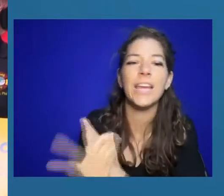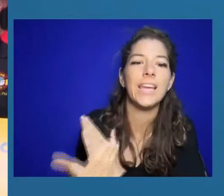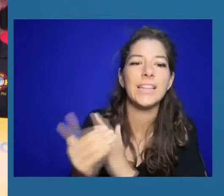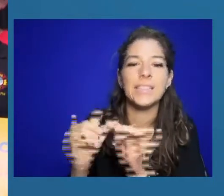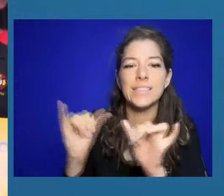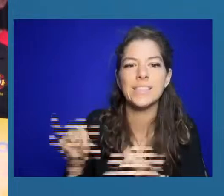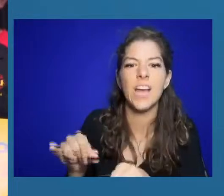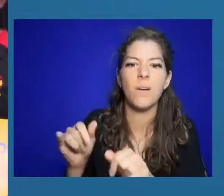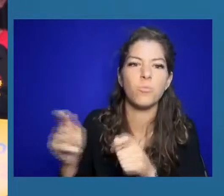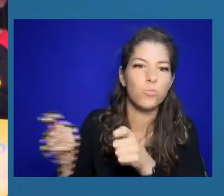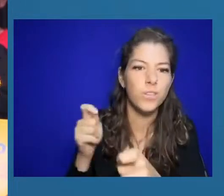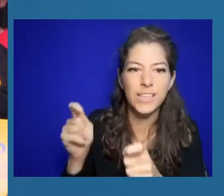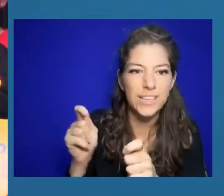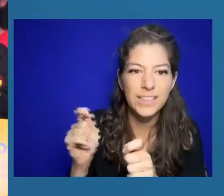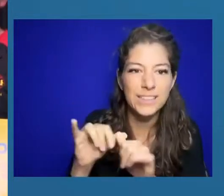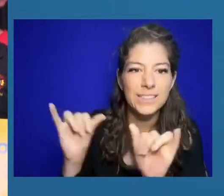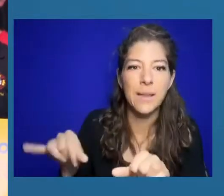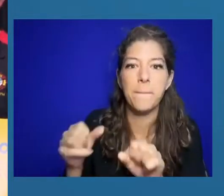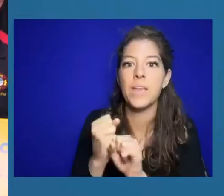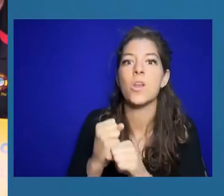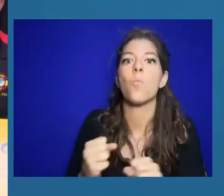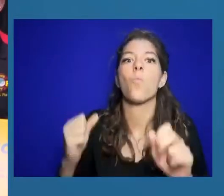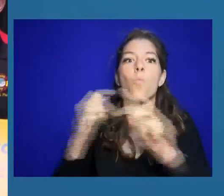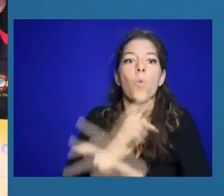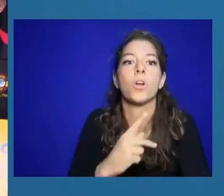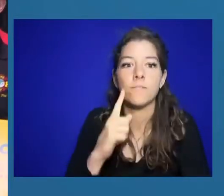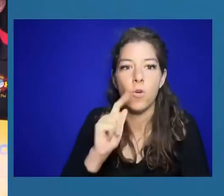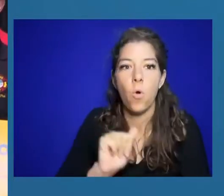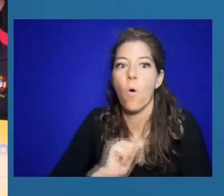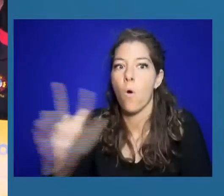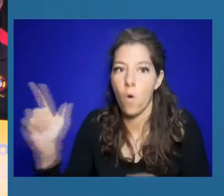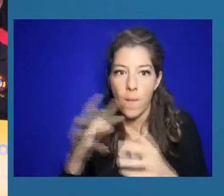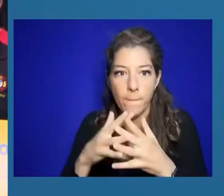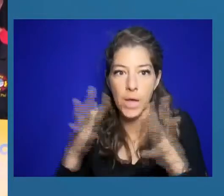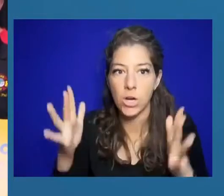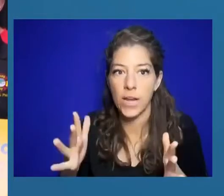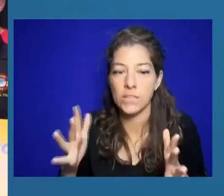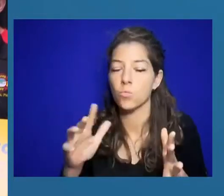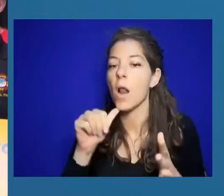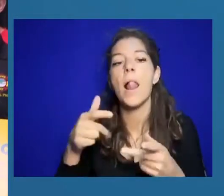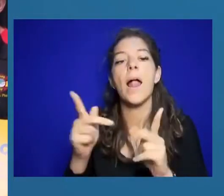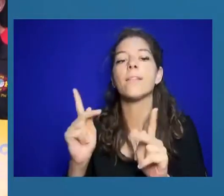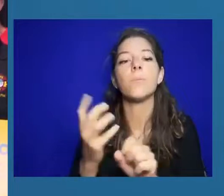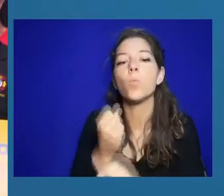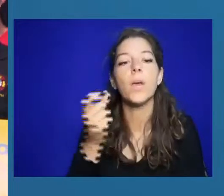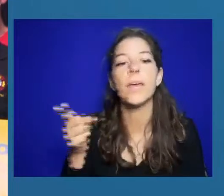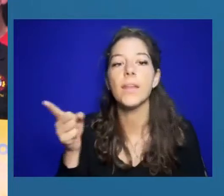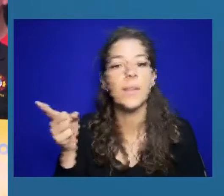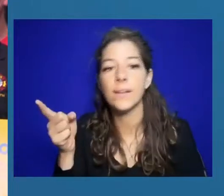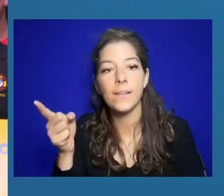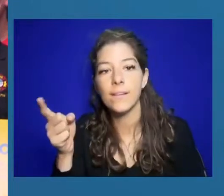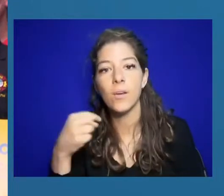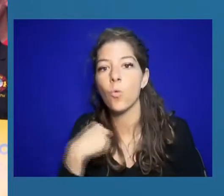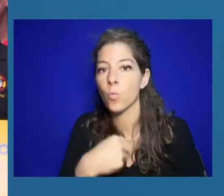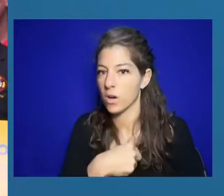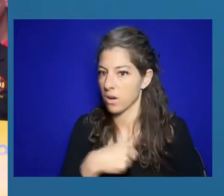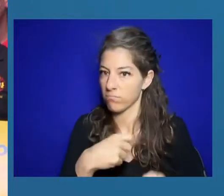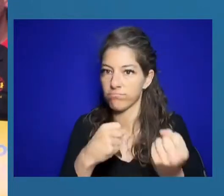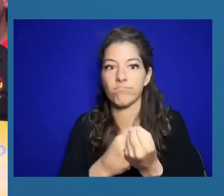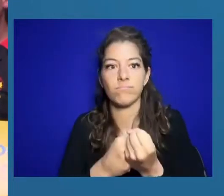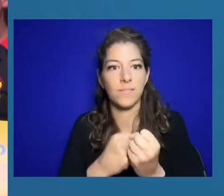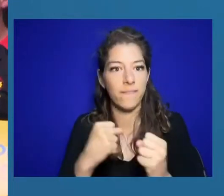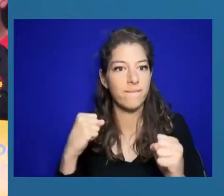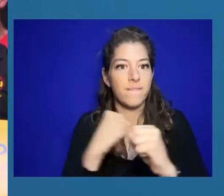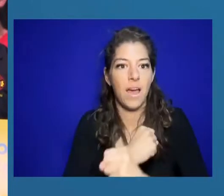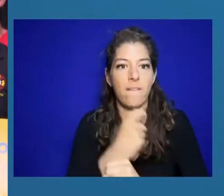system, and they're making it worse off for all Americans. But we're not going to let them win, are we? We are going to stand up and we're going to fight for